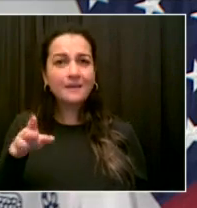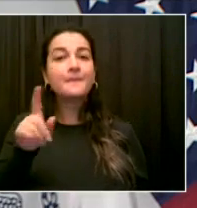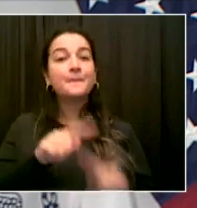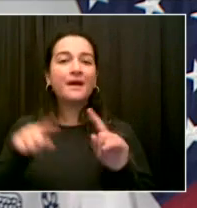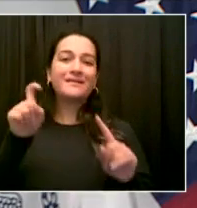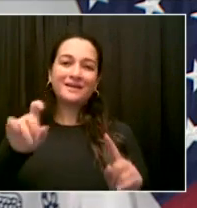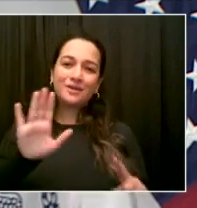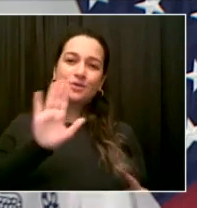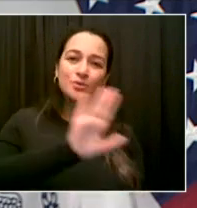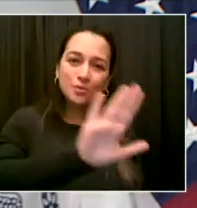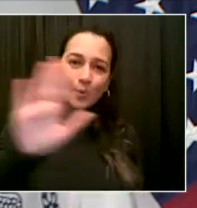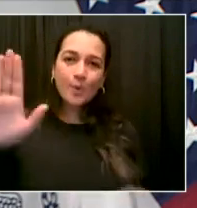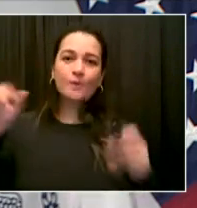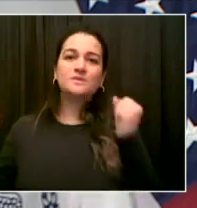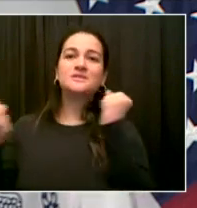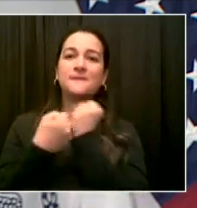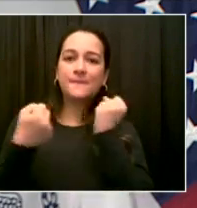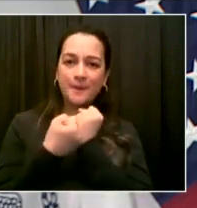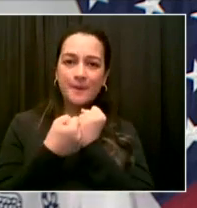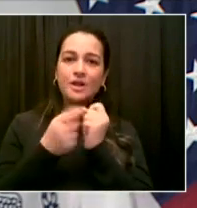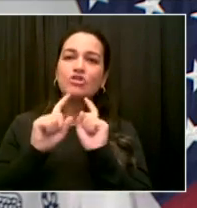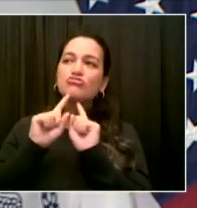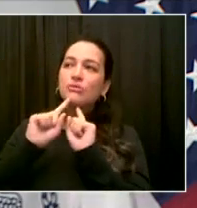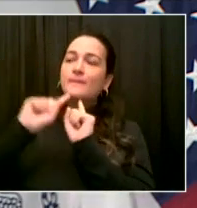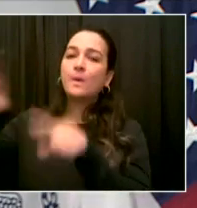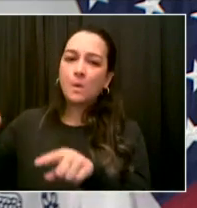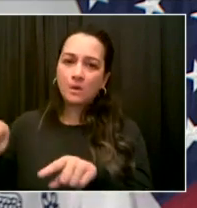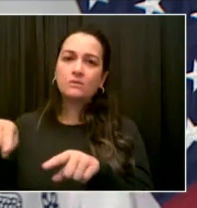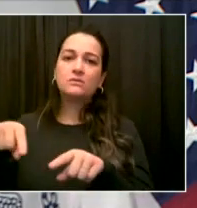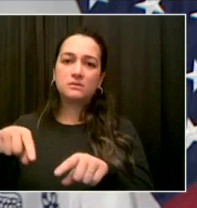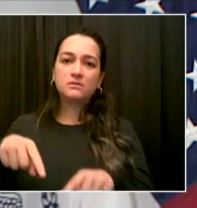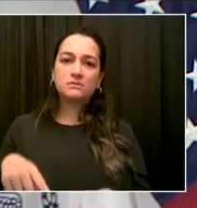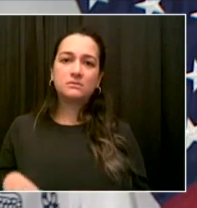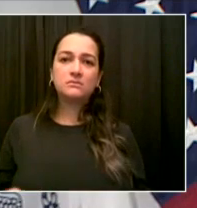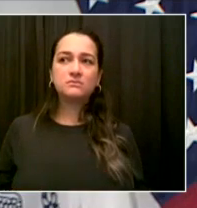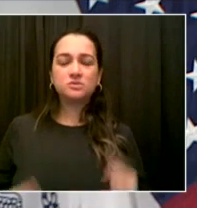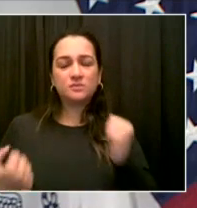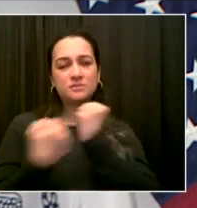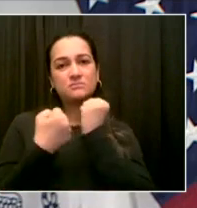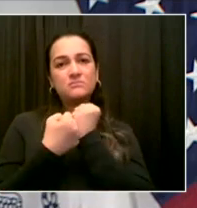community. The next is Yehudit from Borough Park 24 News.